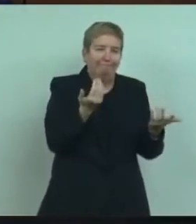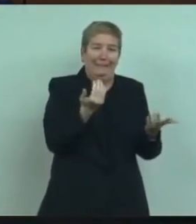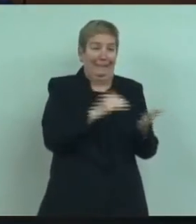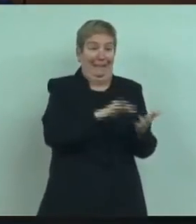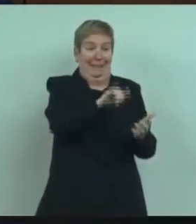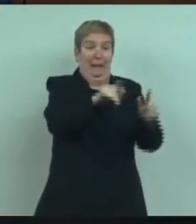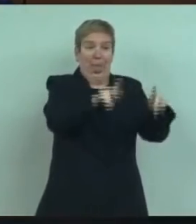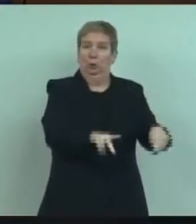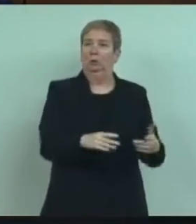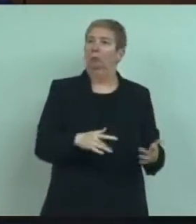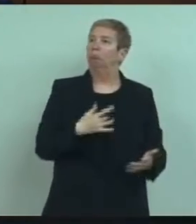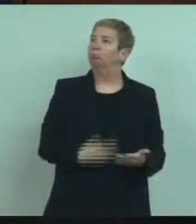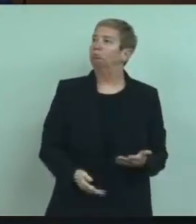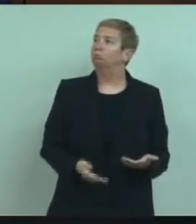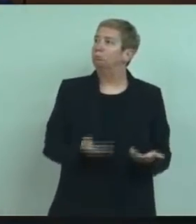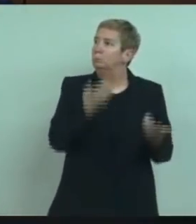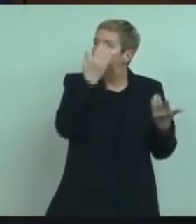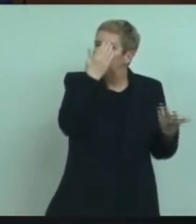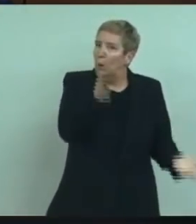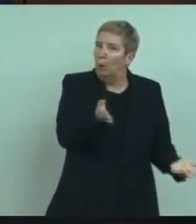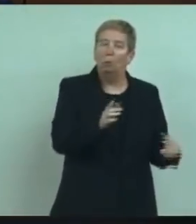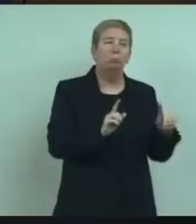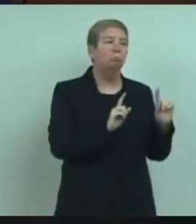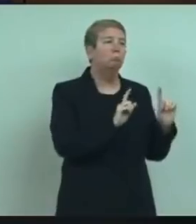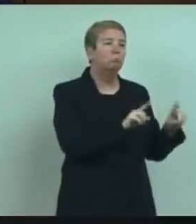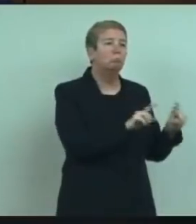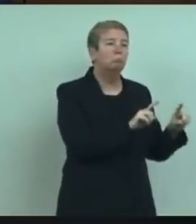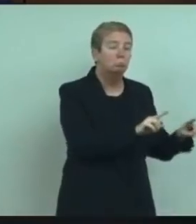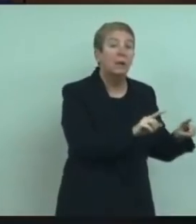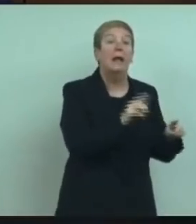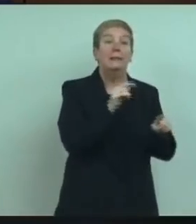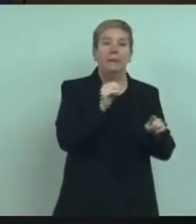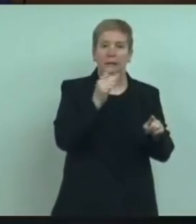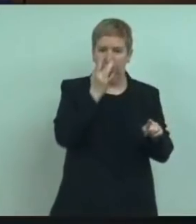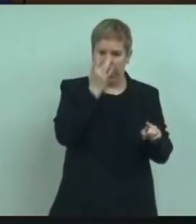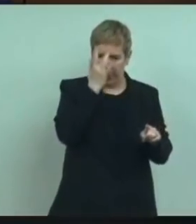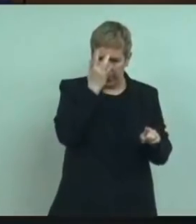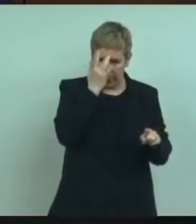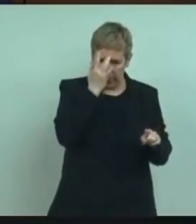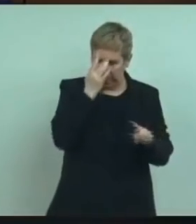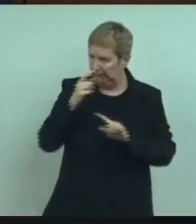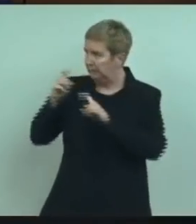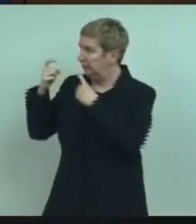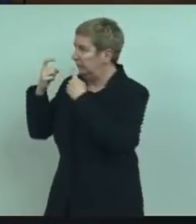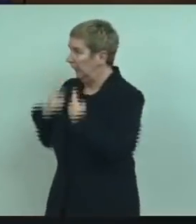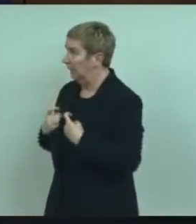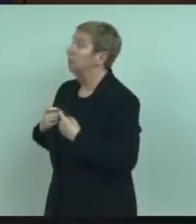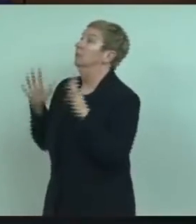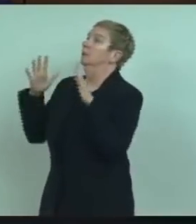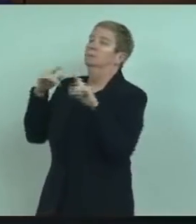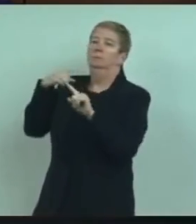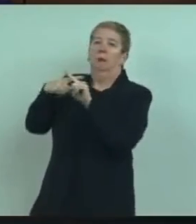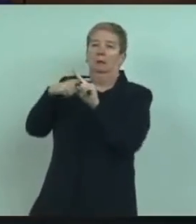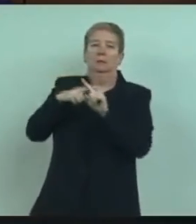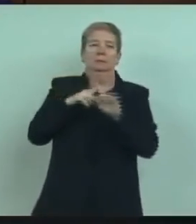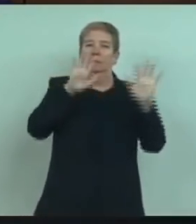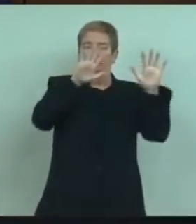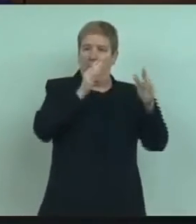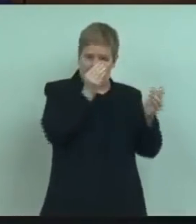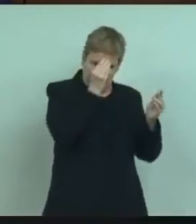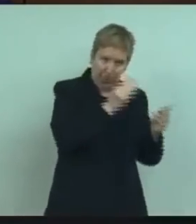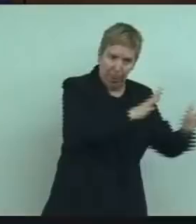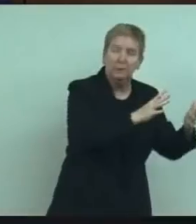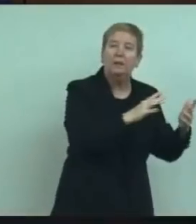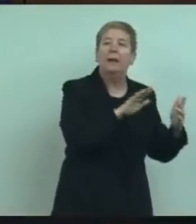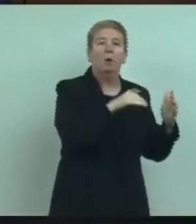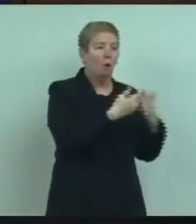that individual had symptoms, tested, an entire effort to safeguard this particular facility